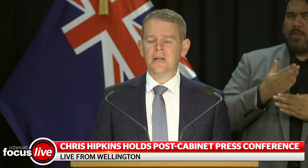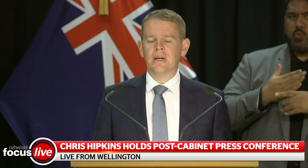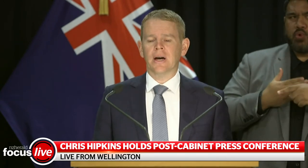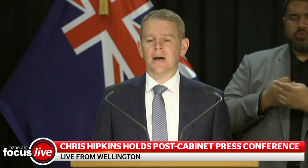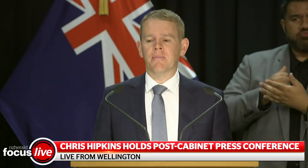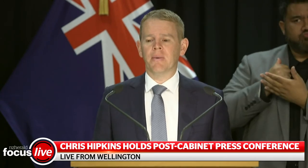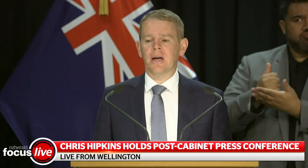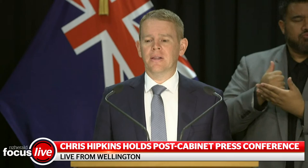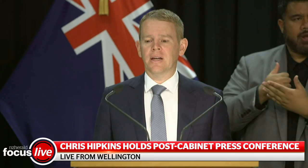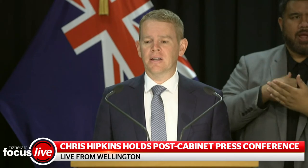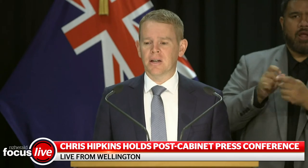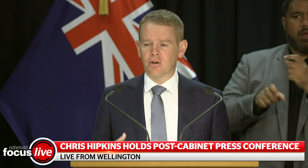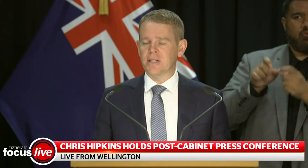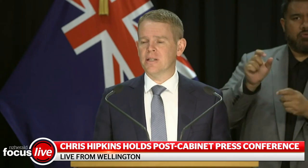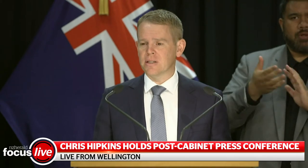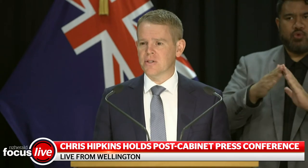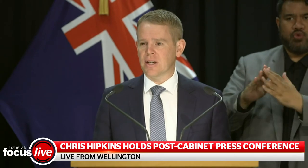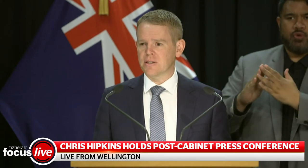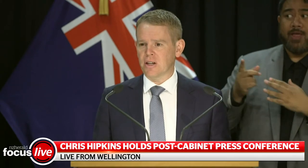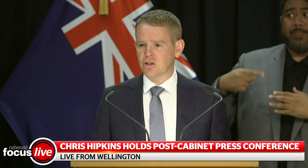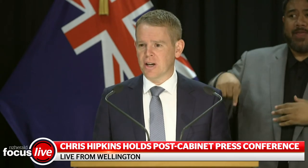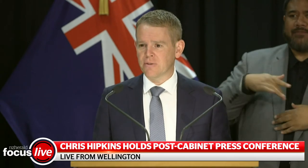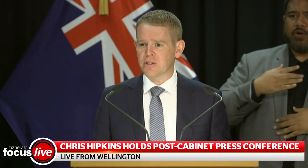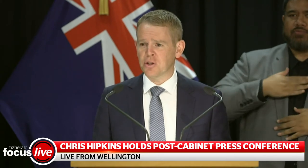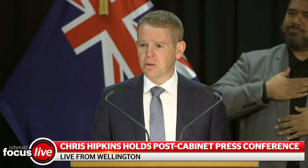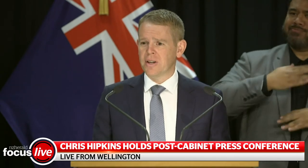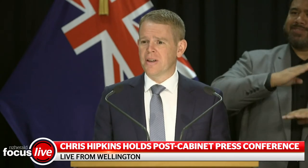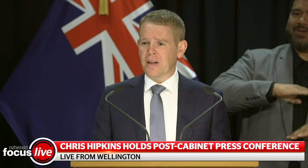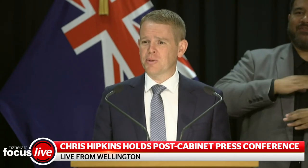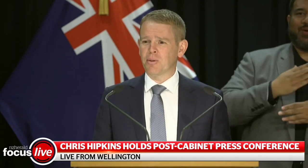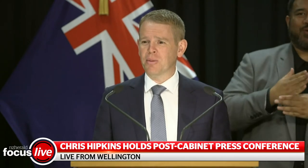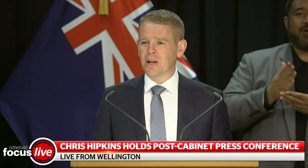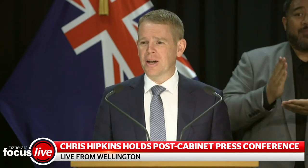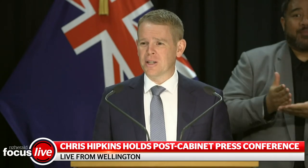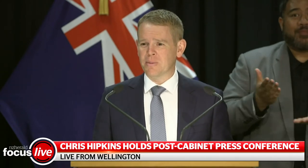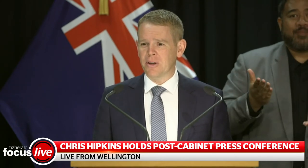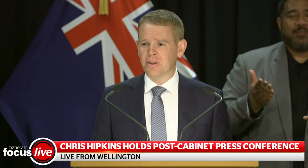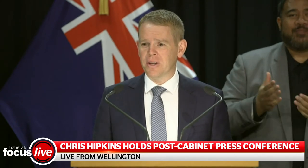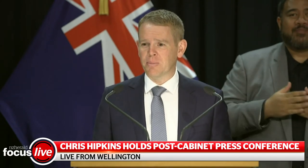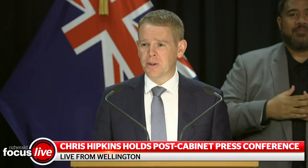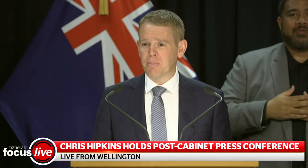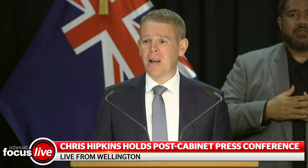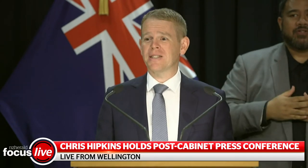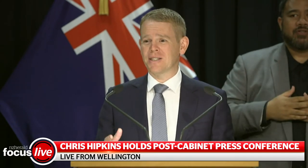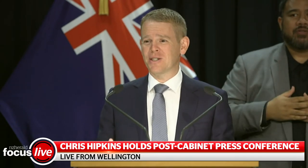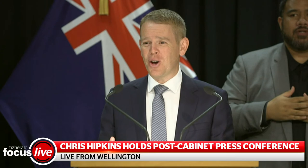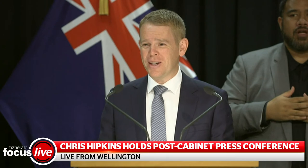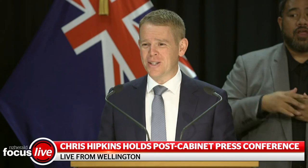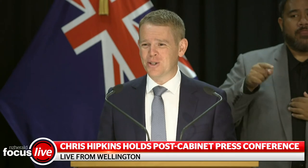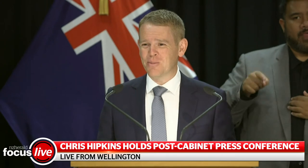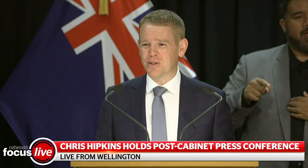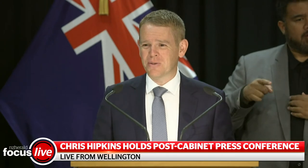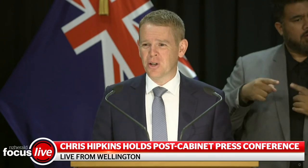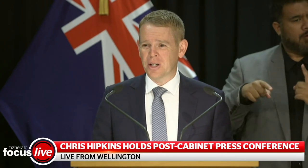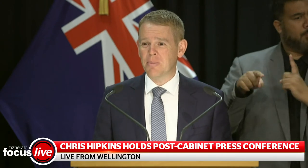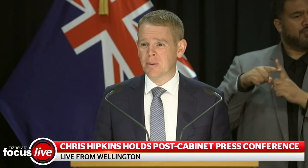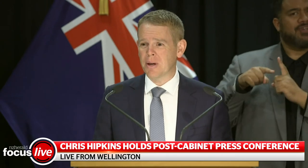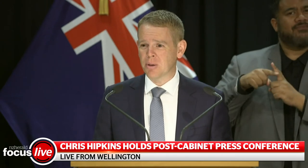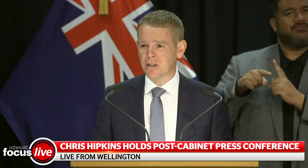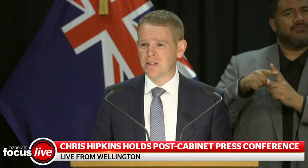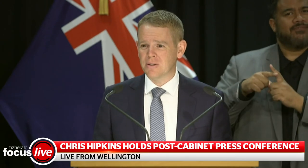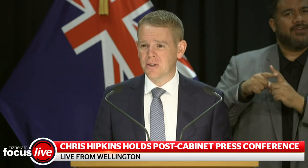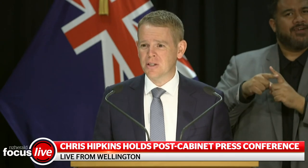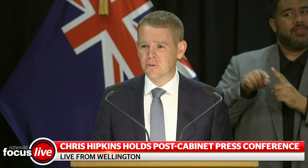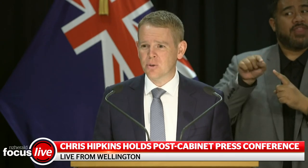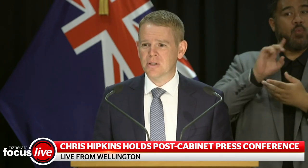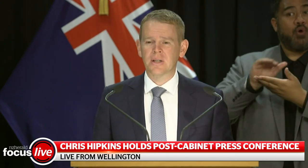doing, and they get a great sense of satisfaction out of it. So that's probably likely to be on the plus side in terms of keeping